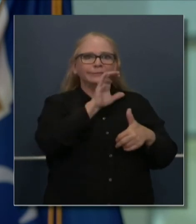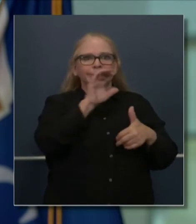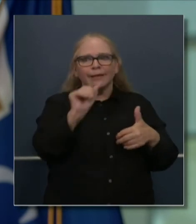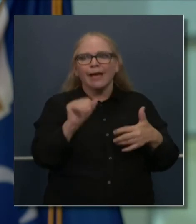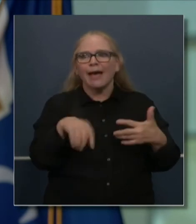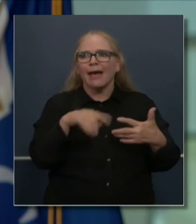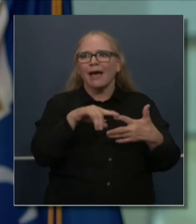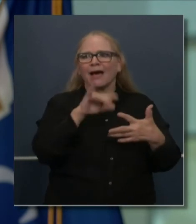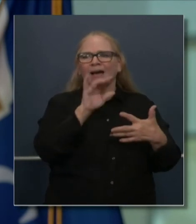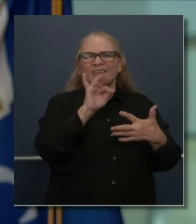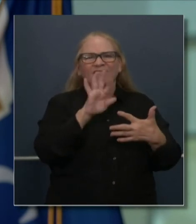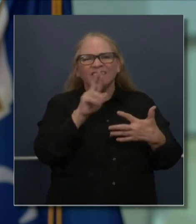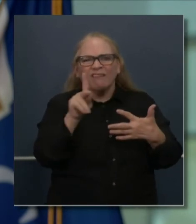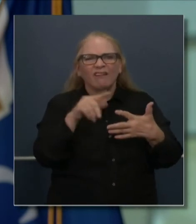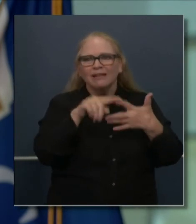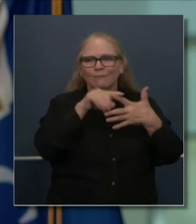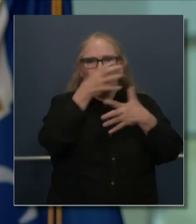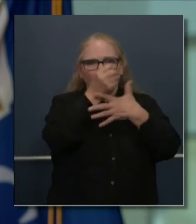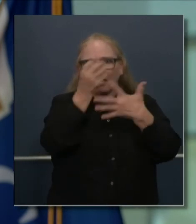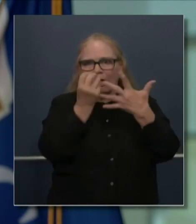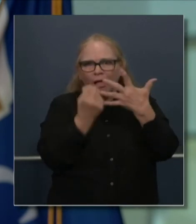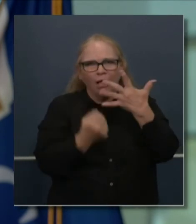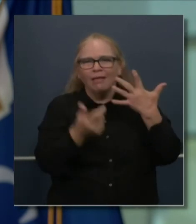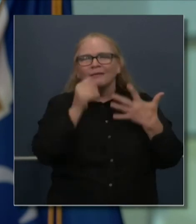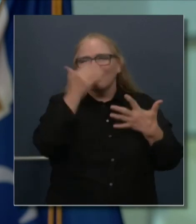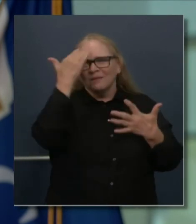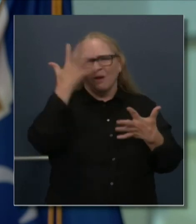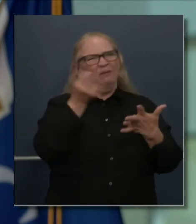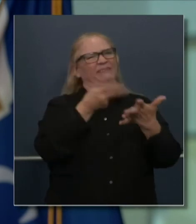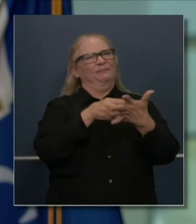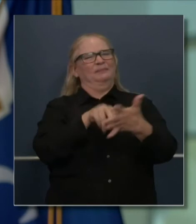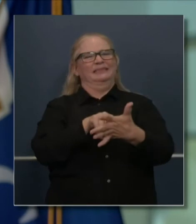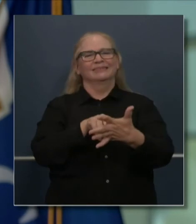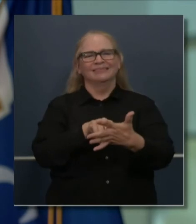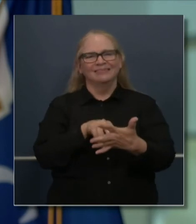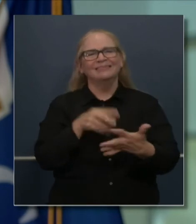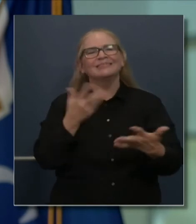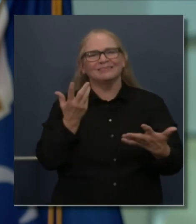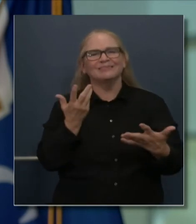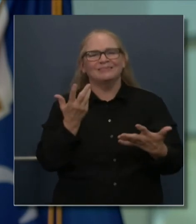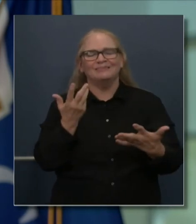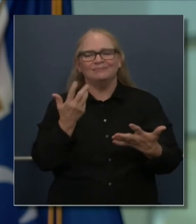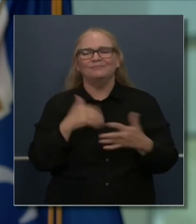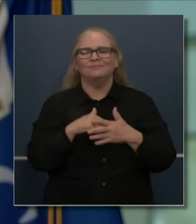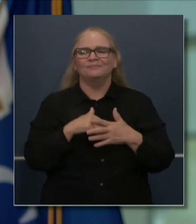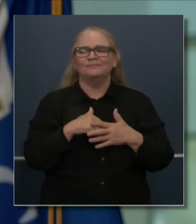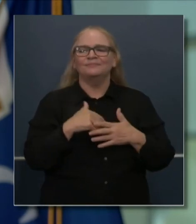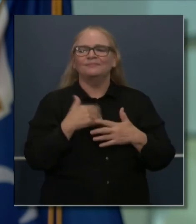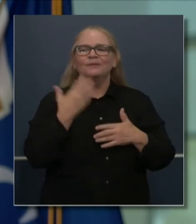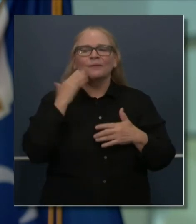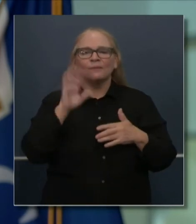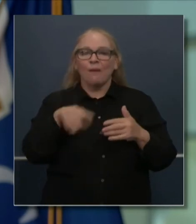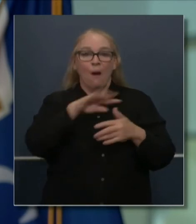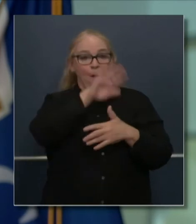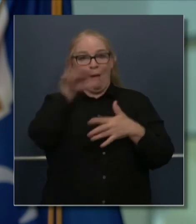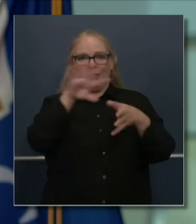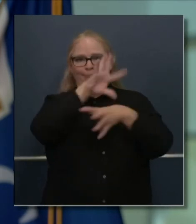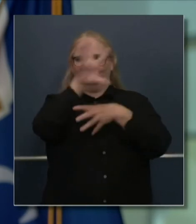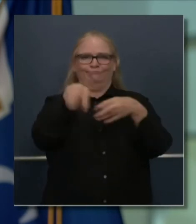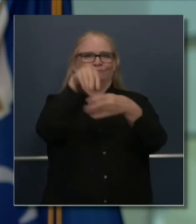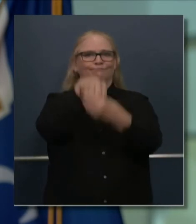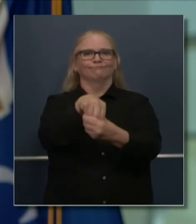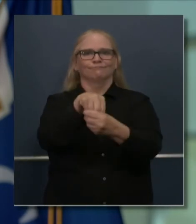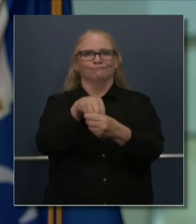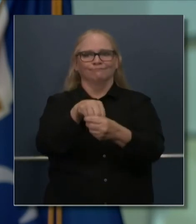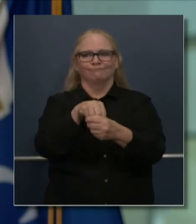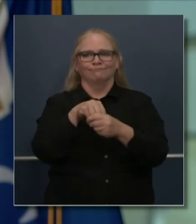of you are rolling your eyes, except to say that all of this is connected, and regionalization